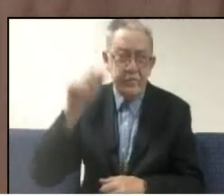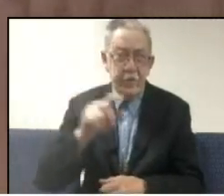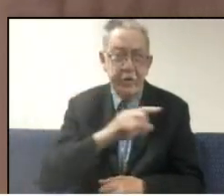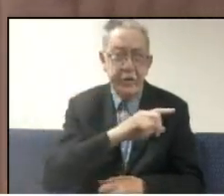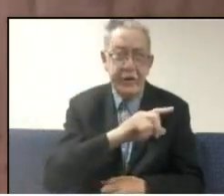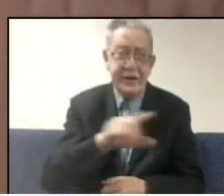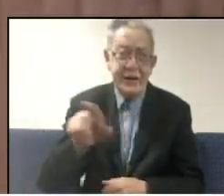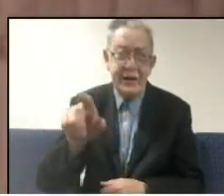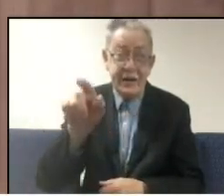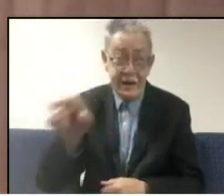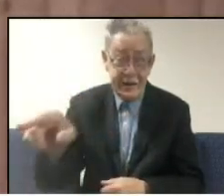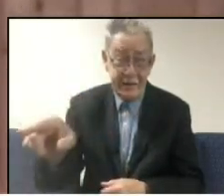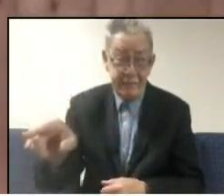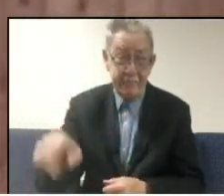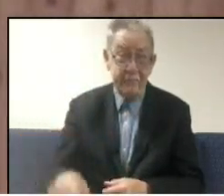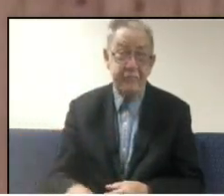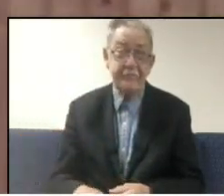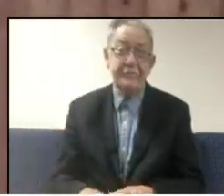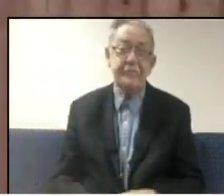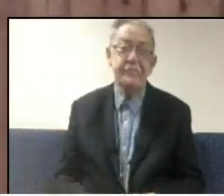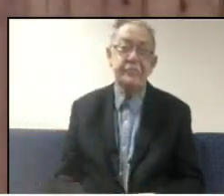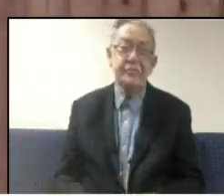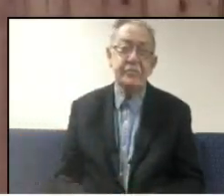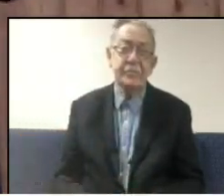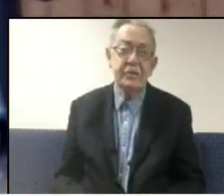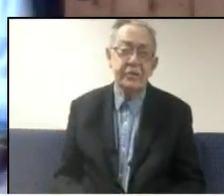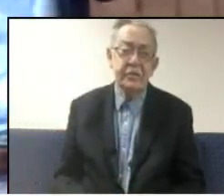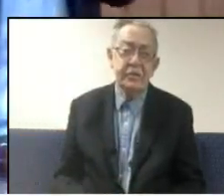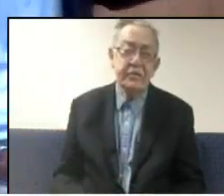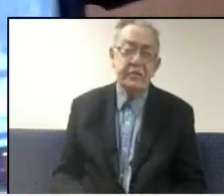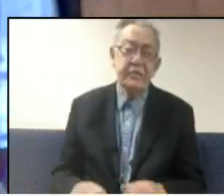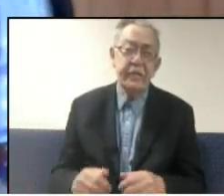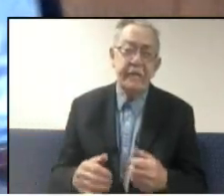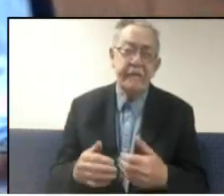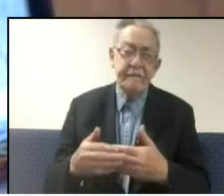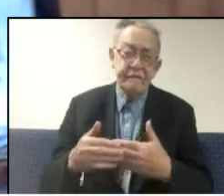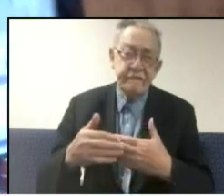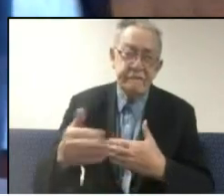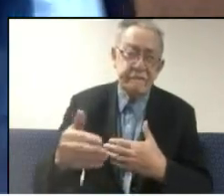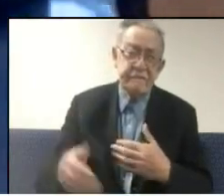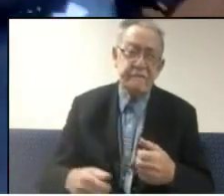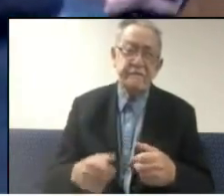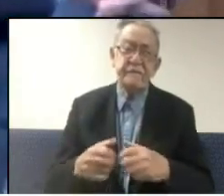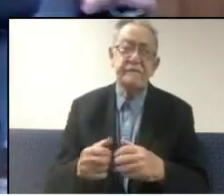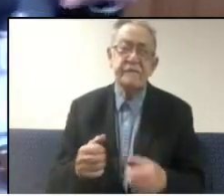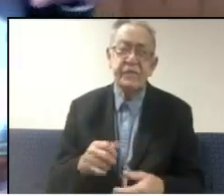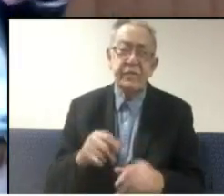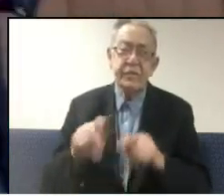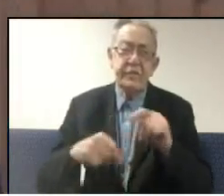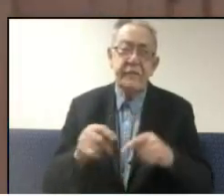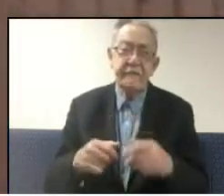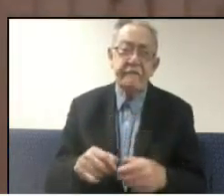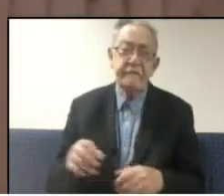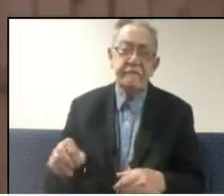he's already told us that he was advancing ahead of those his own age, that he was very zealous for the things of God, and then we come to